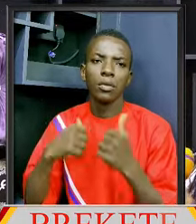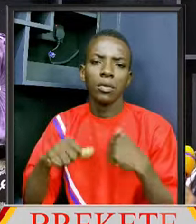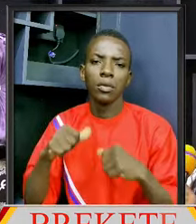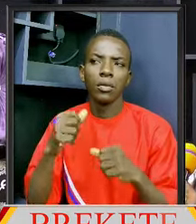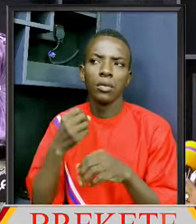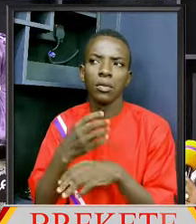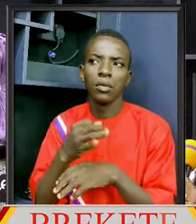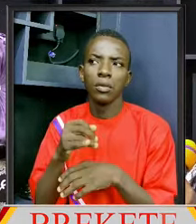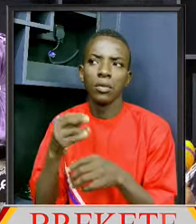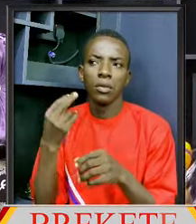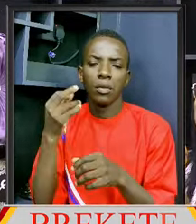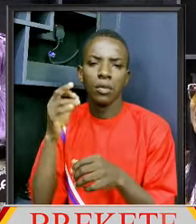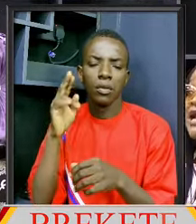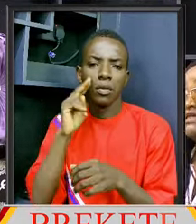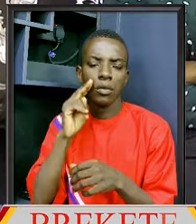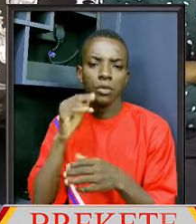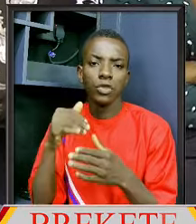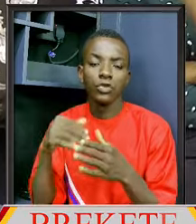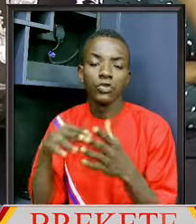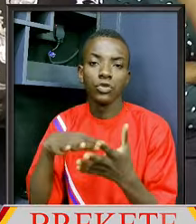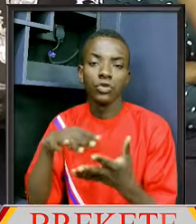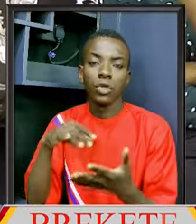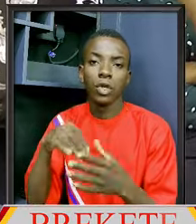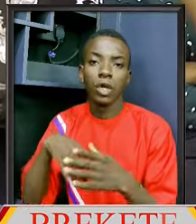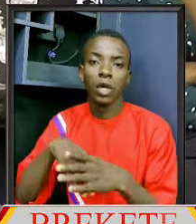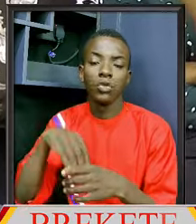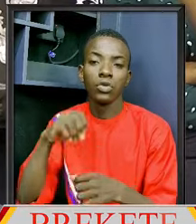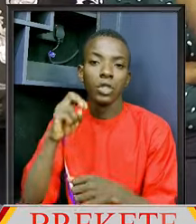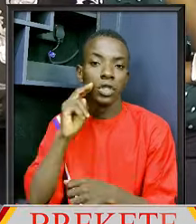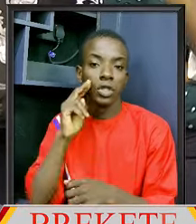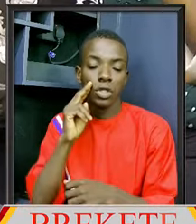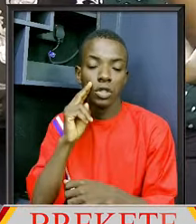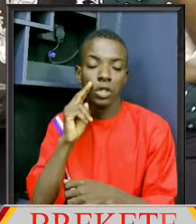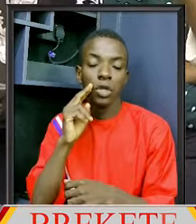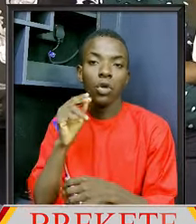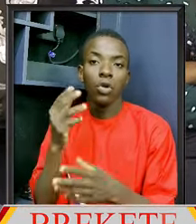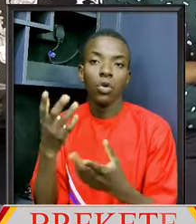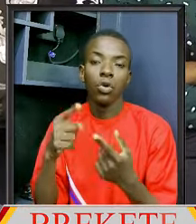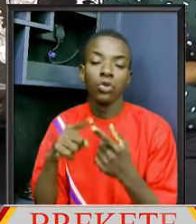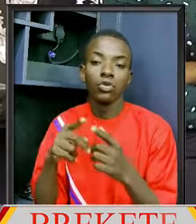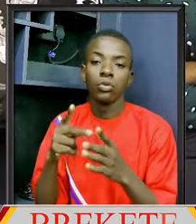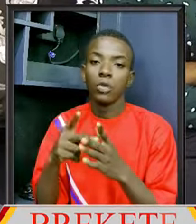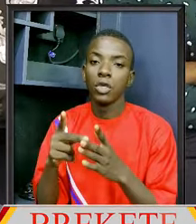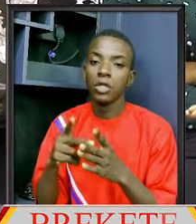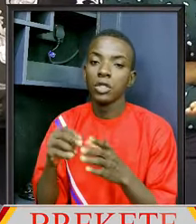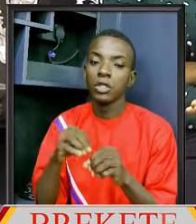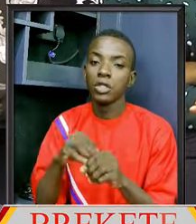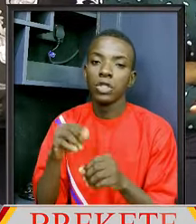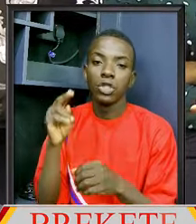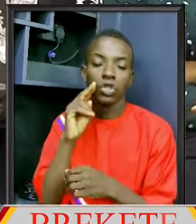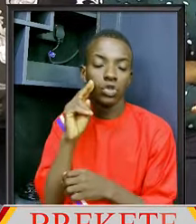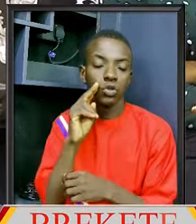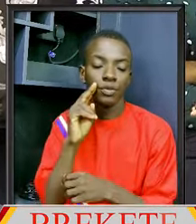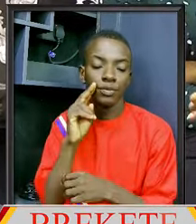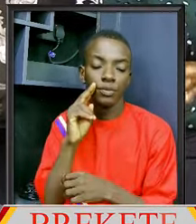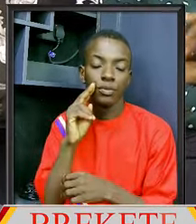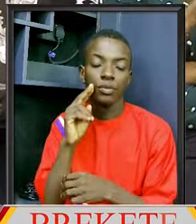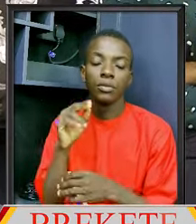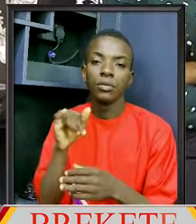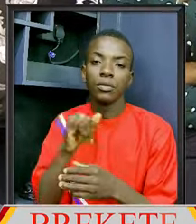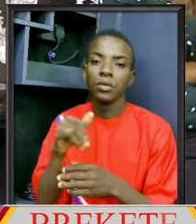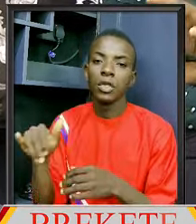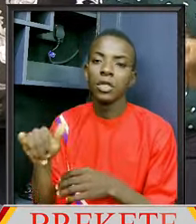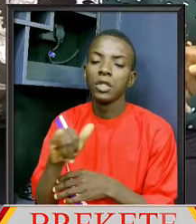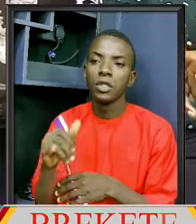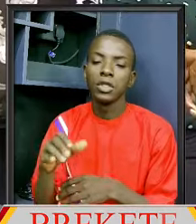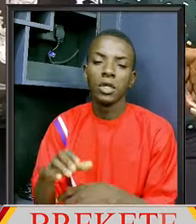Nigeria. If you study outside Nigeria, you won't come practice for Nigeria. Now this